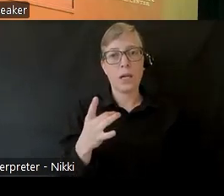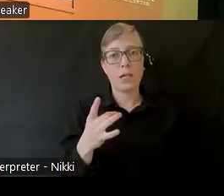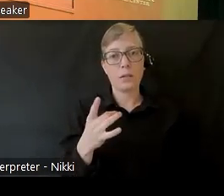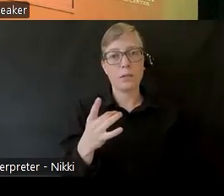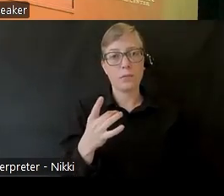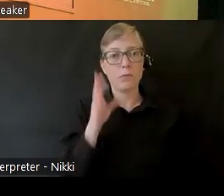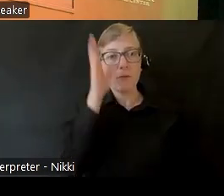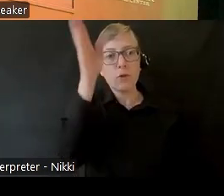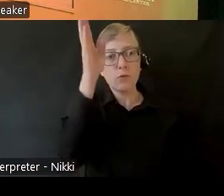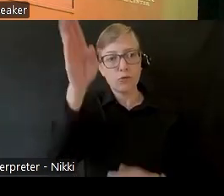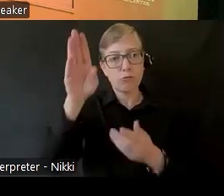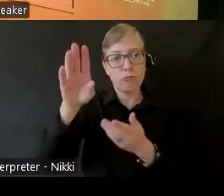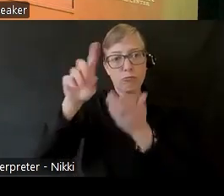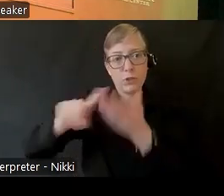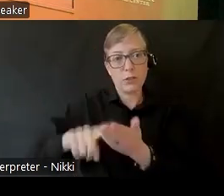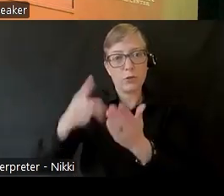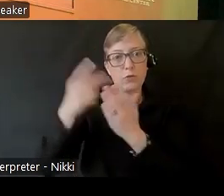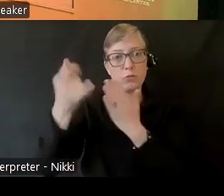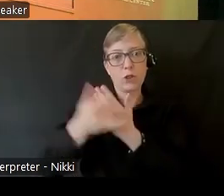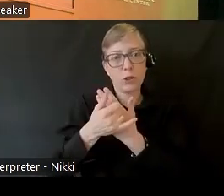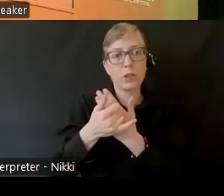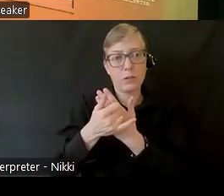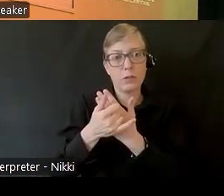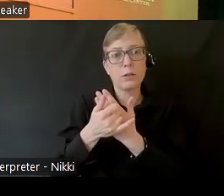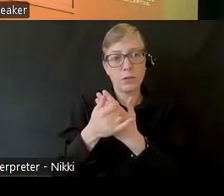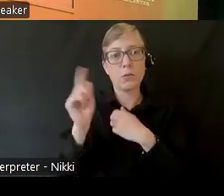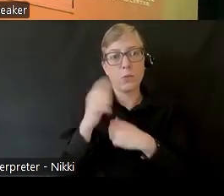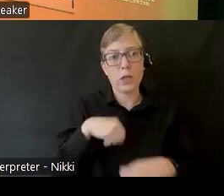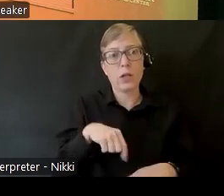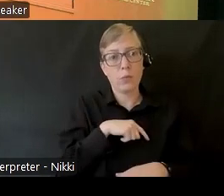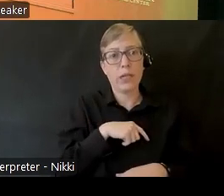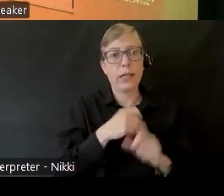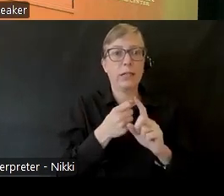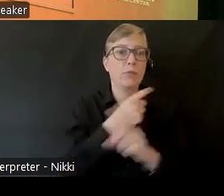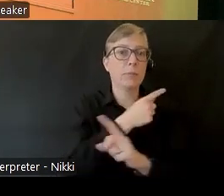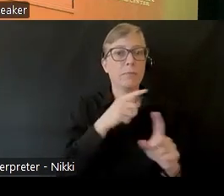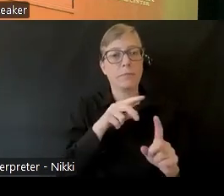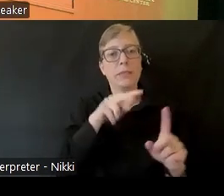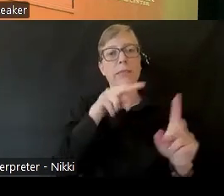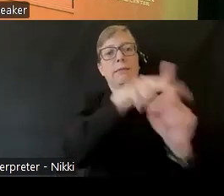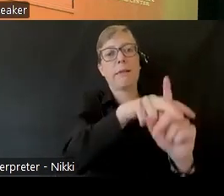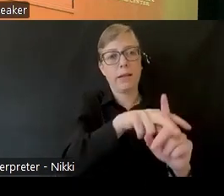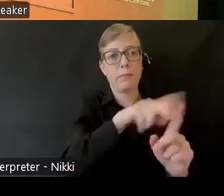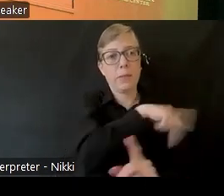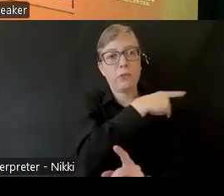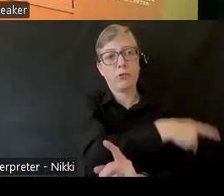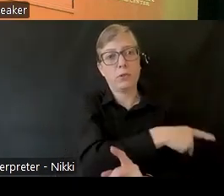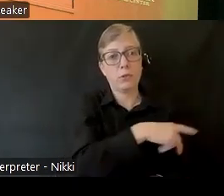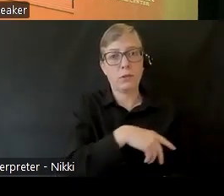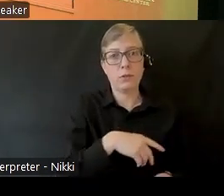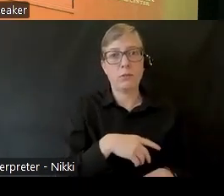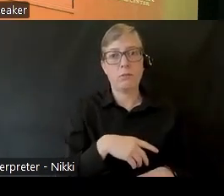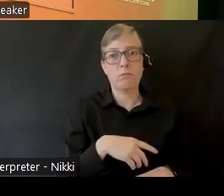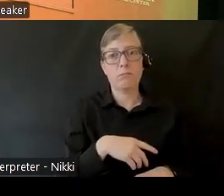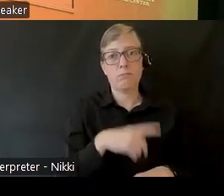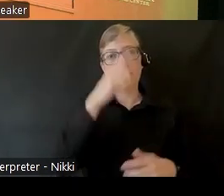future research projects where actually we do proactively assign patients and collect data proactively, right? As opposed to,